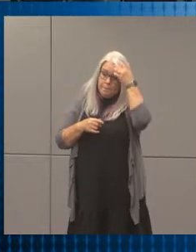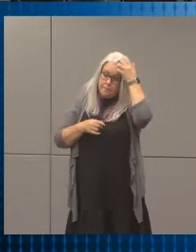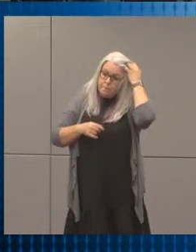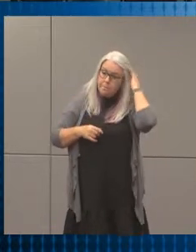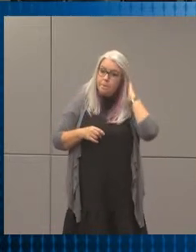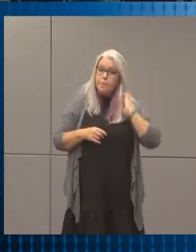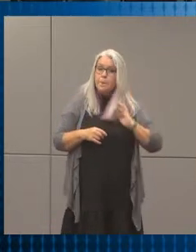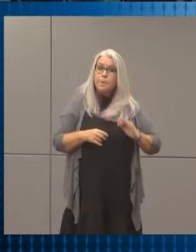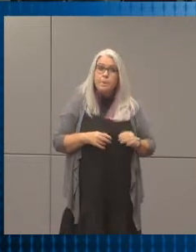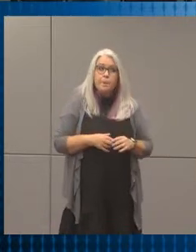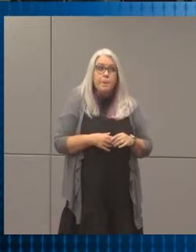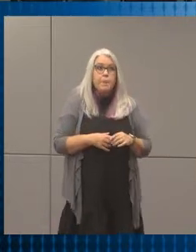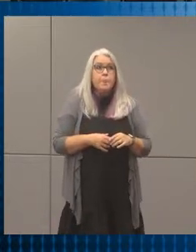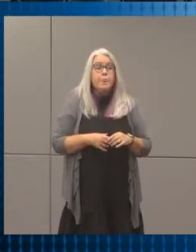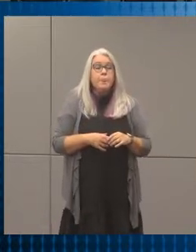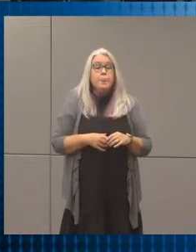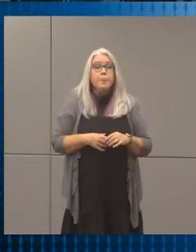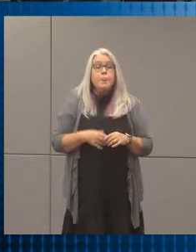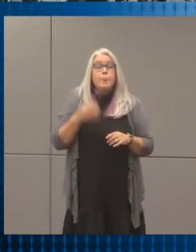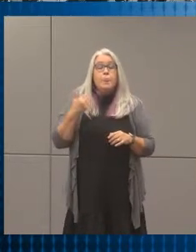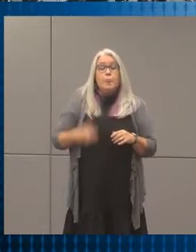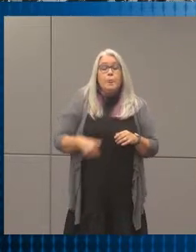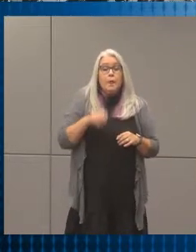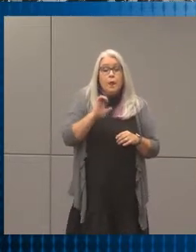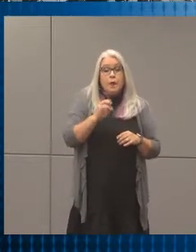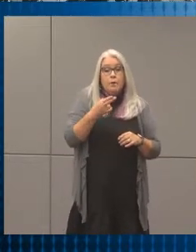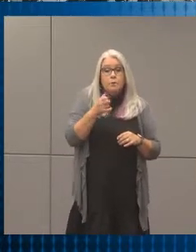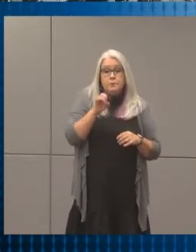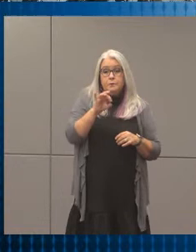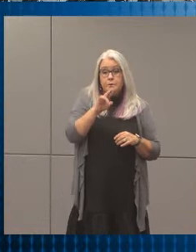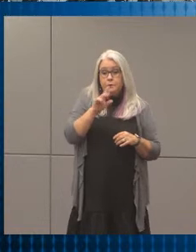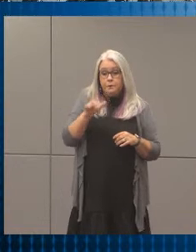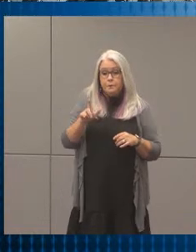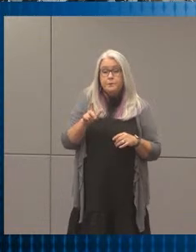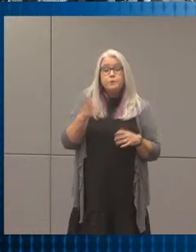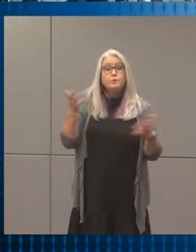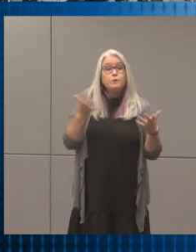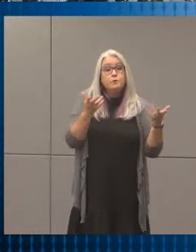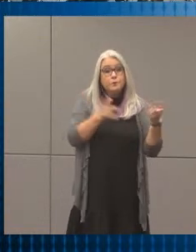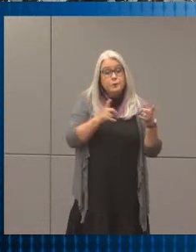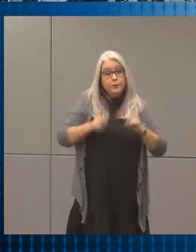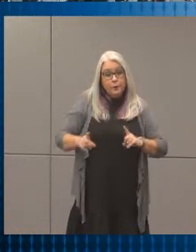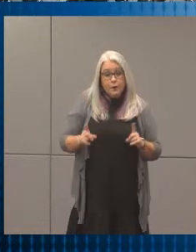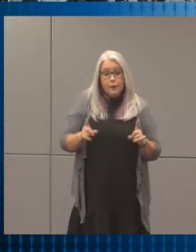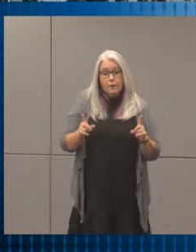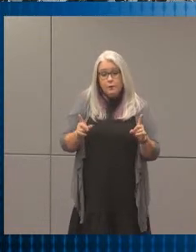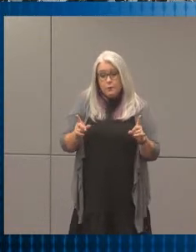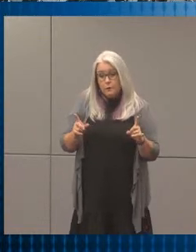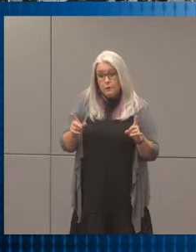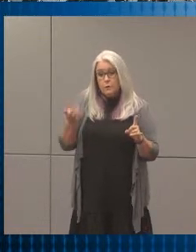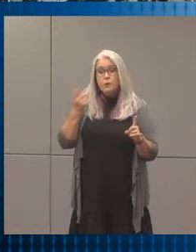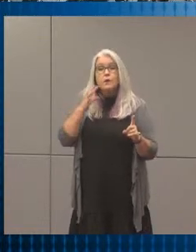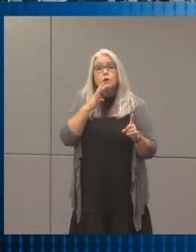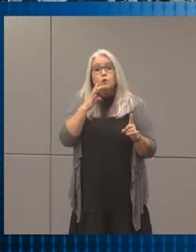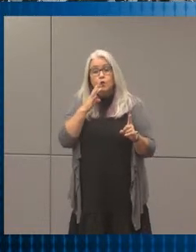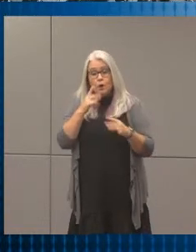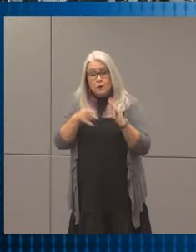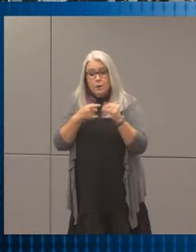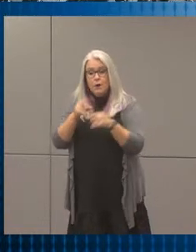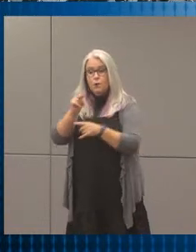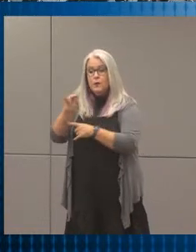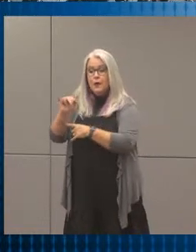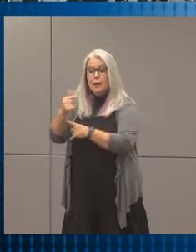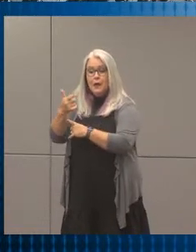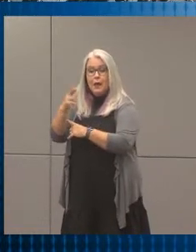Right. okay. So what ends up happening is, even though we have purchased, so I talked about the Niagara product,